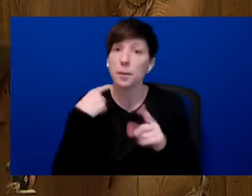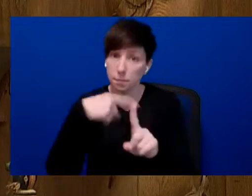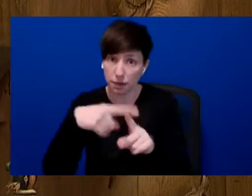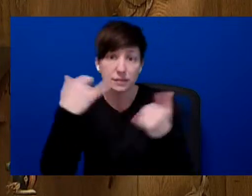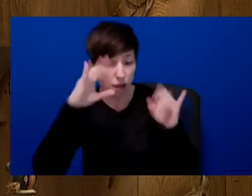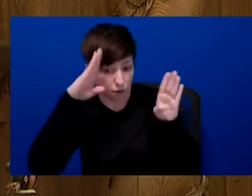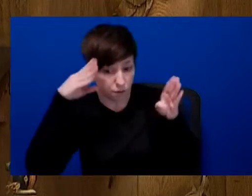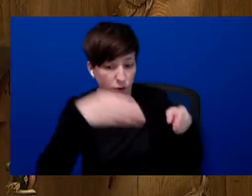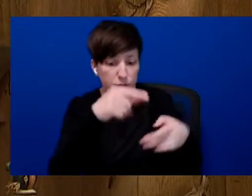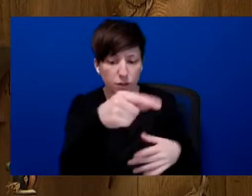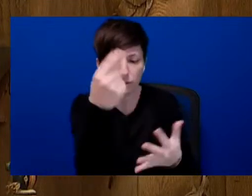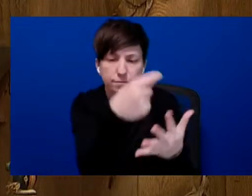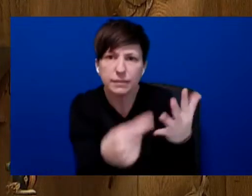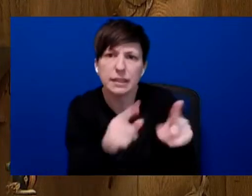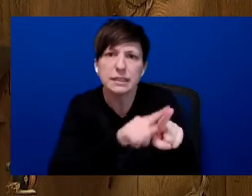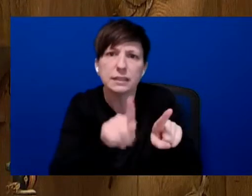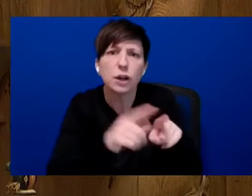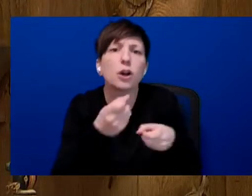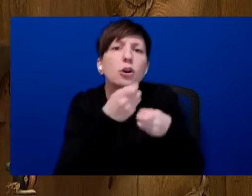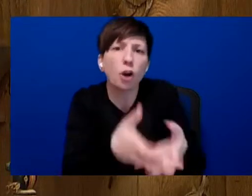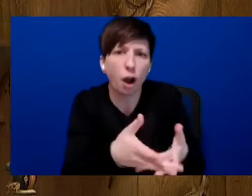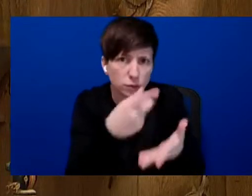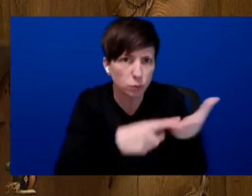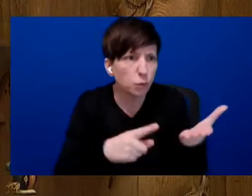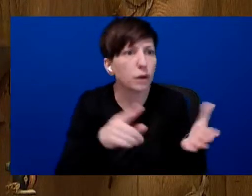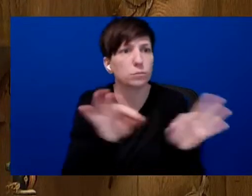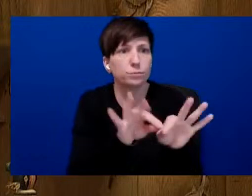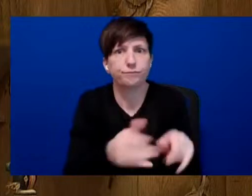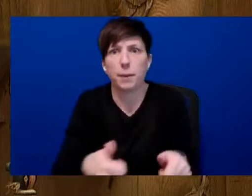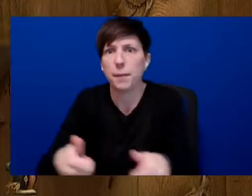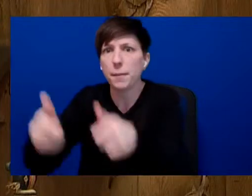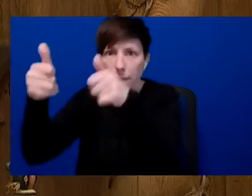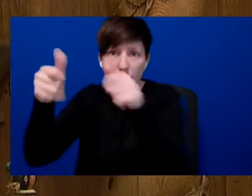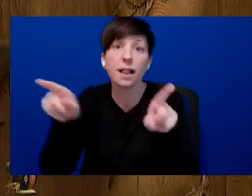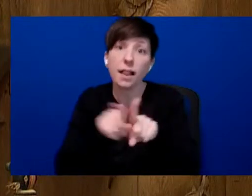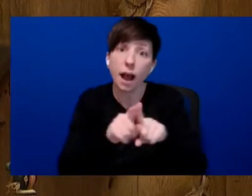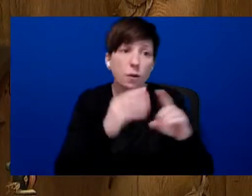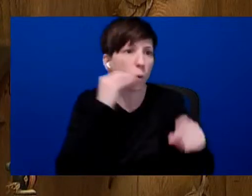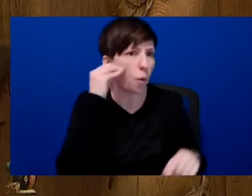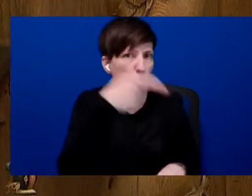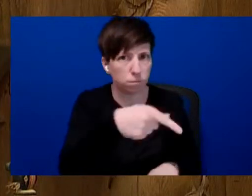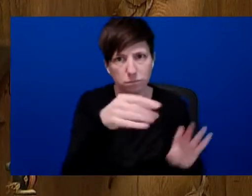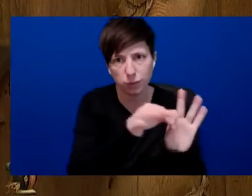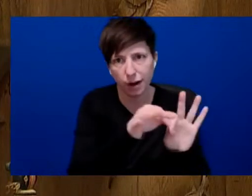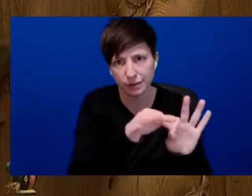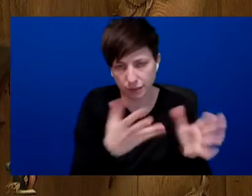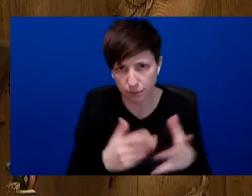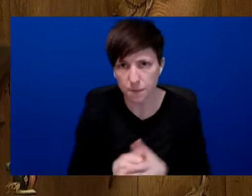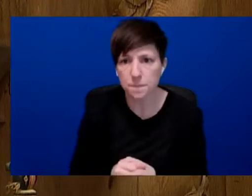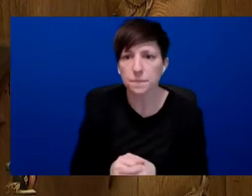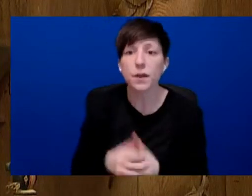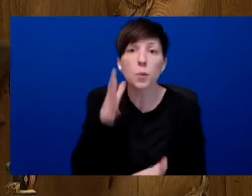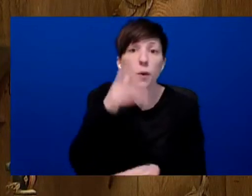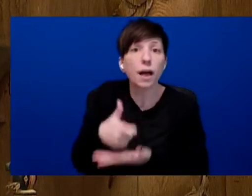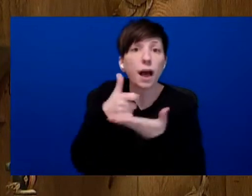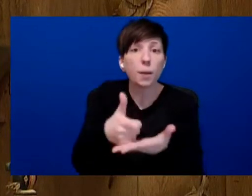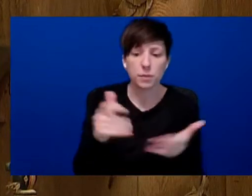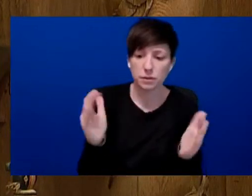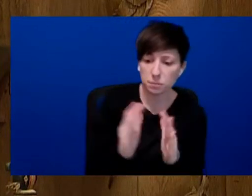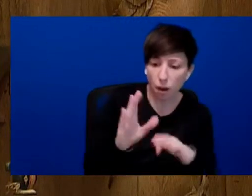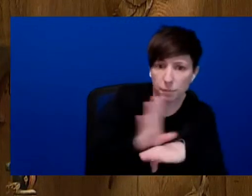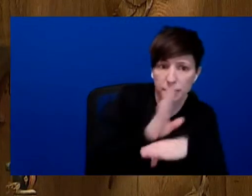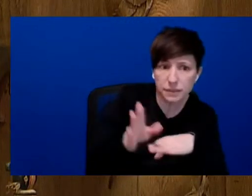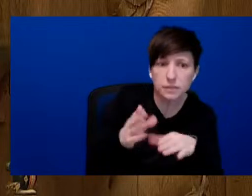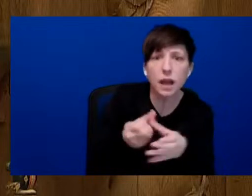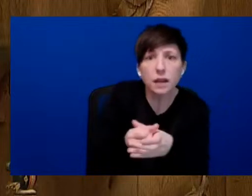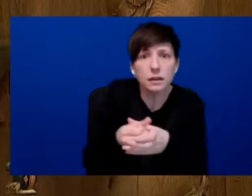affordability. It will do more to help small and growing businesses, many of whom are still finding their feet after the